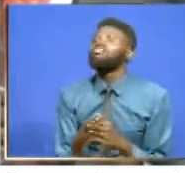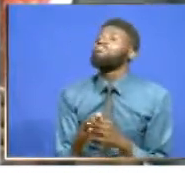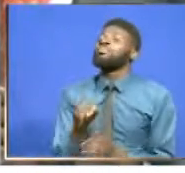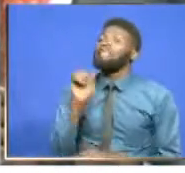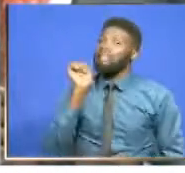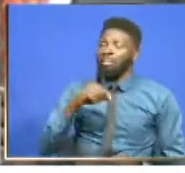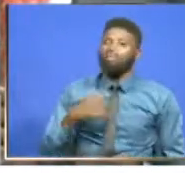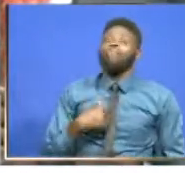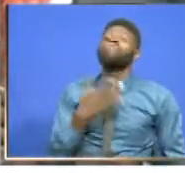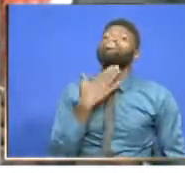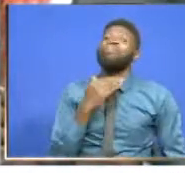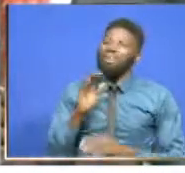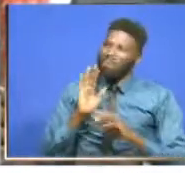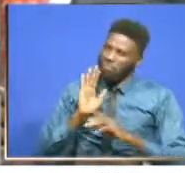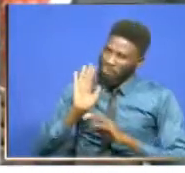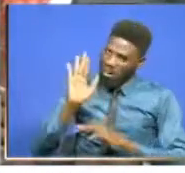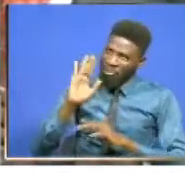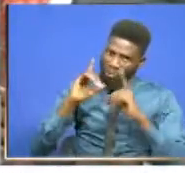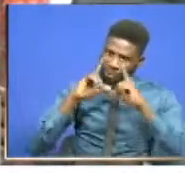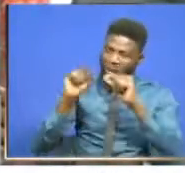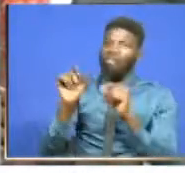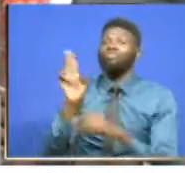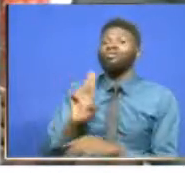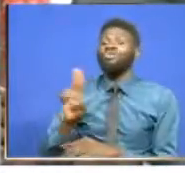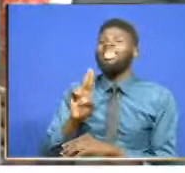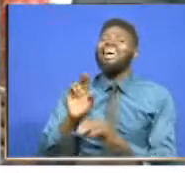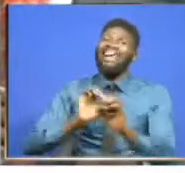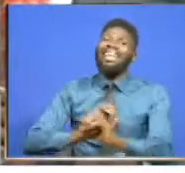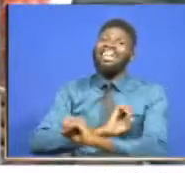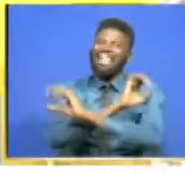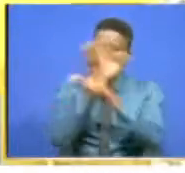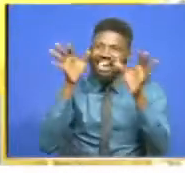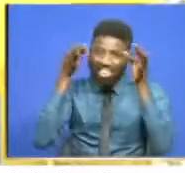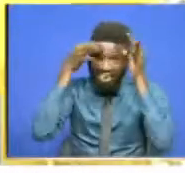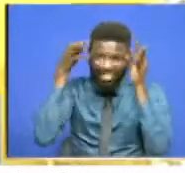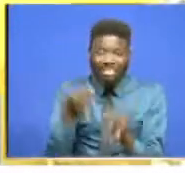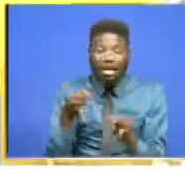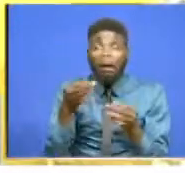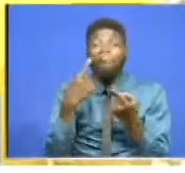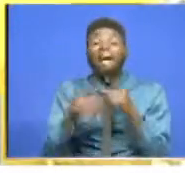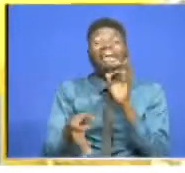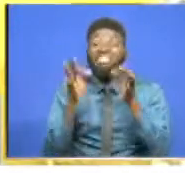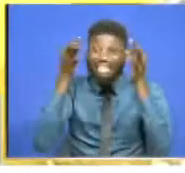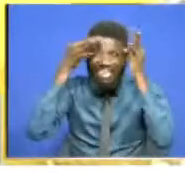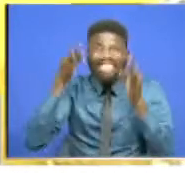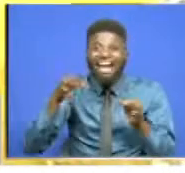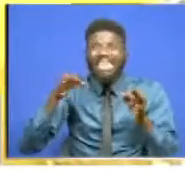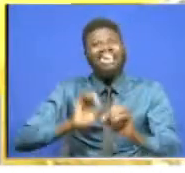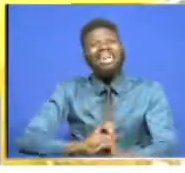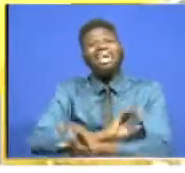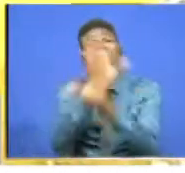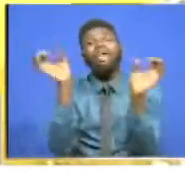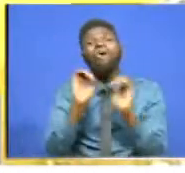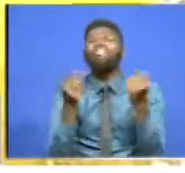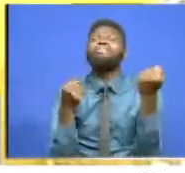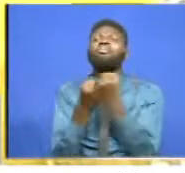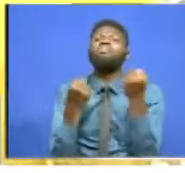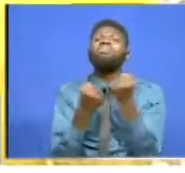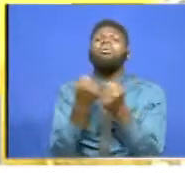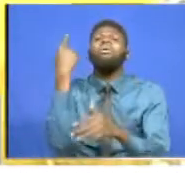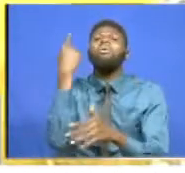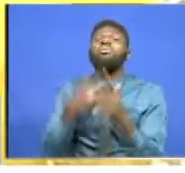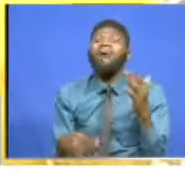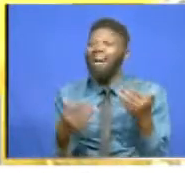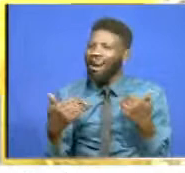one clear standpoint. When the standpoint is not even defined and there's no clarity, what you do is support it. So if there's nothing